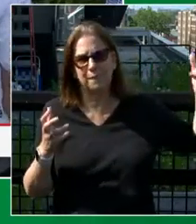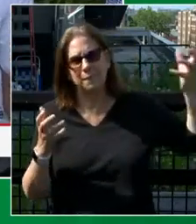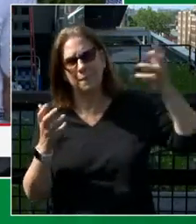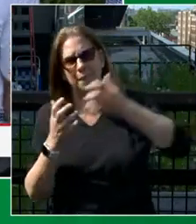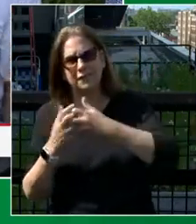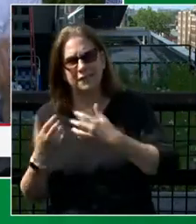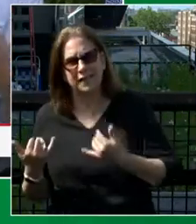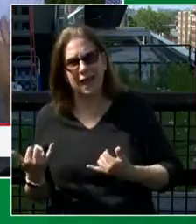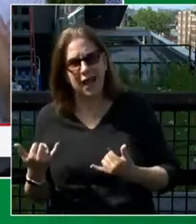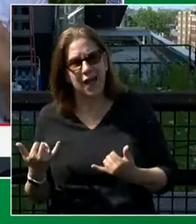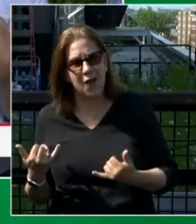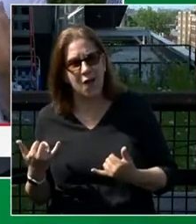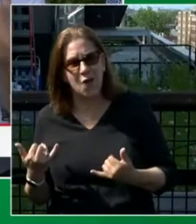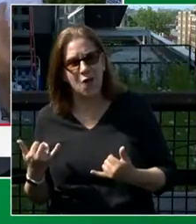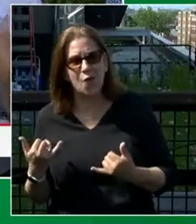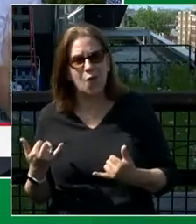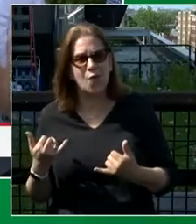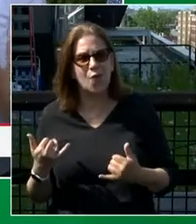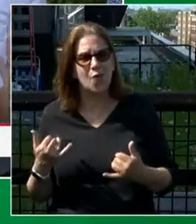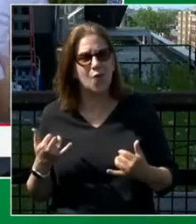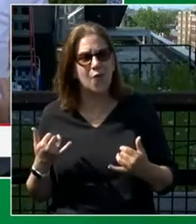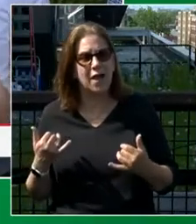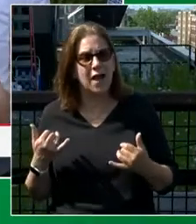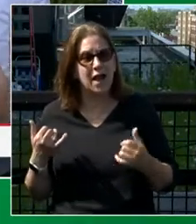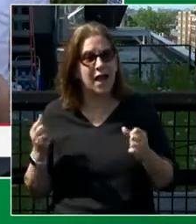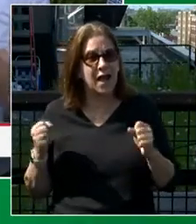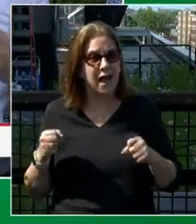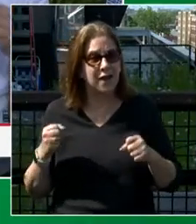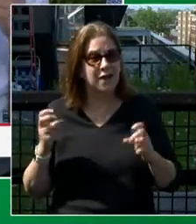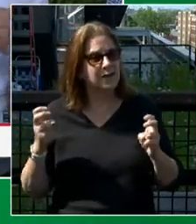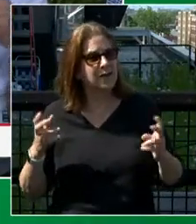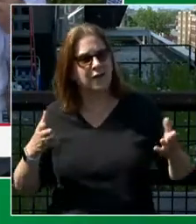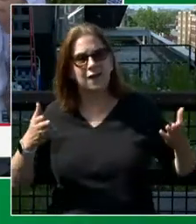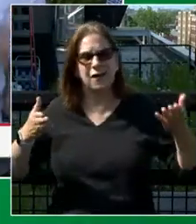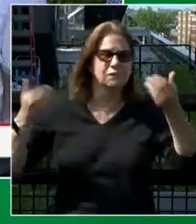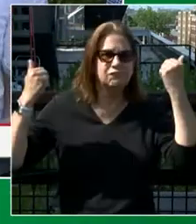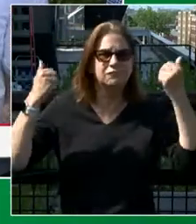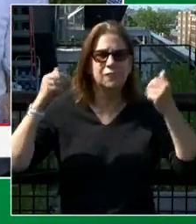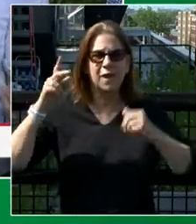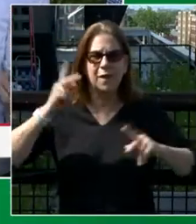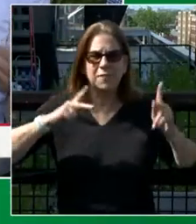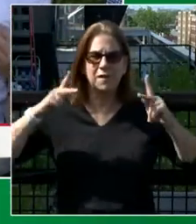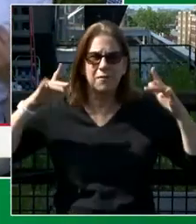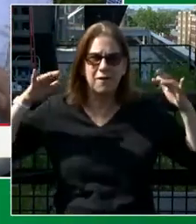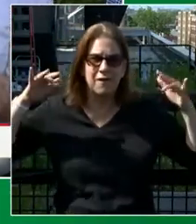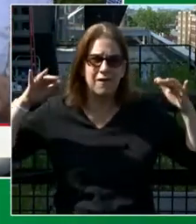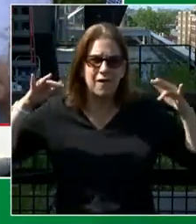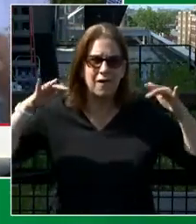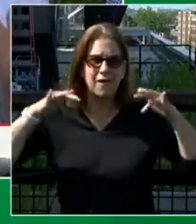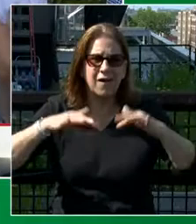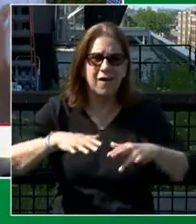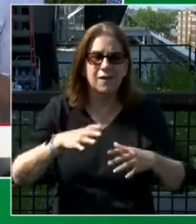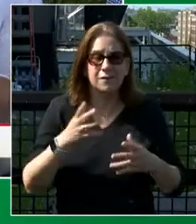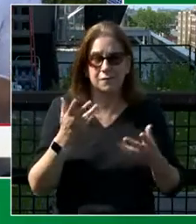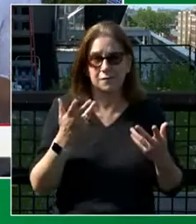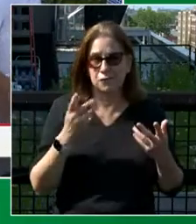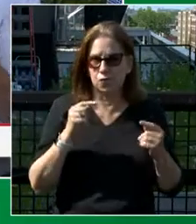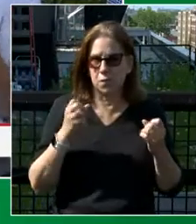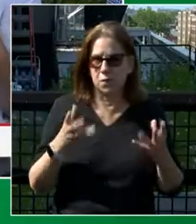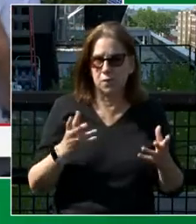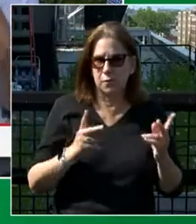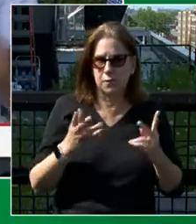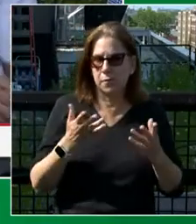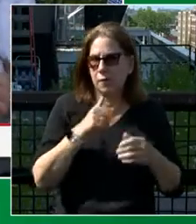or in the grocery store, but we may not have enough people yet to actually service the restaurant. And I think that's